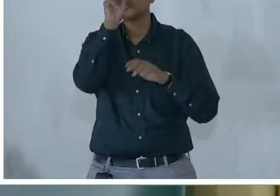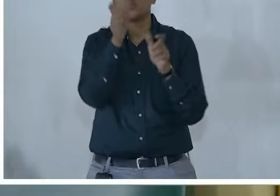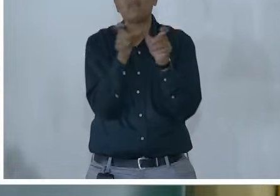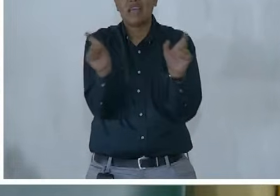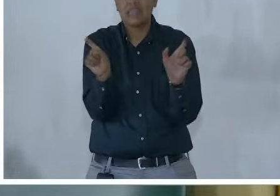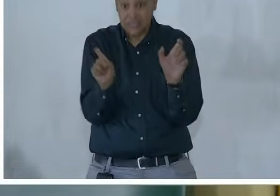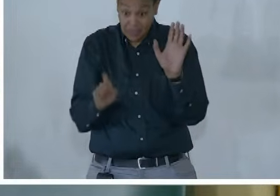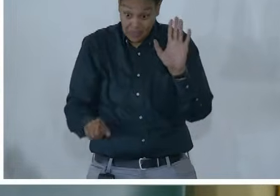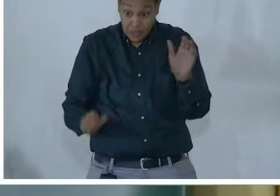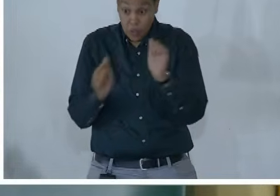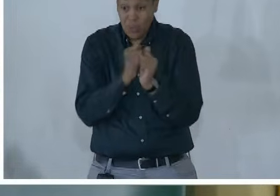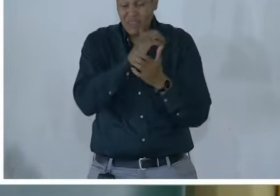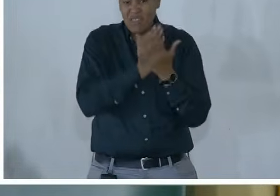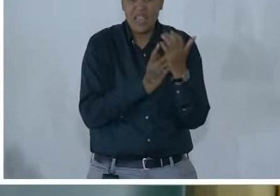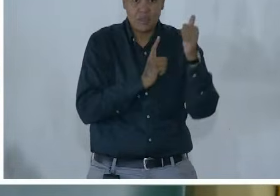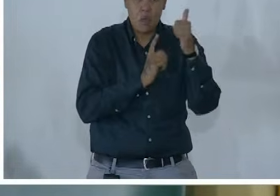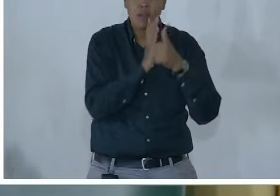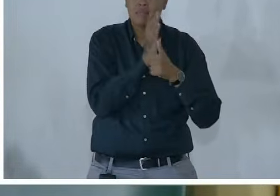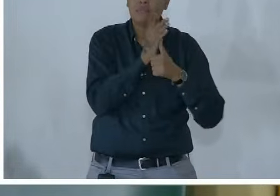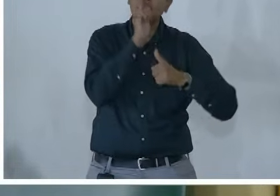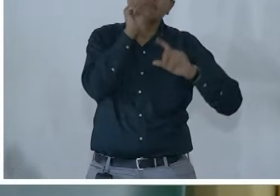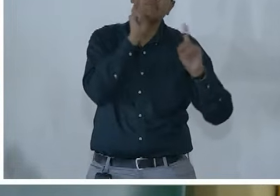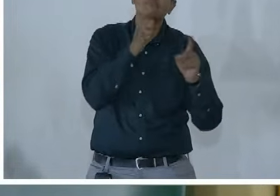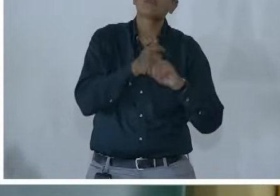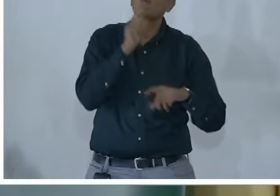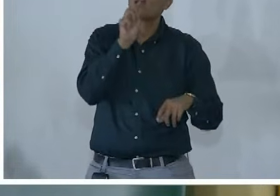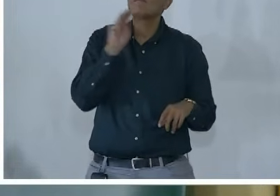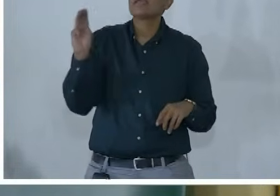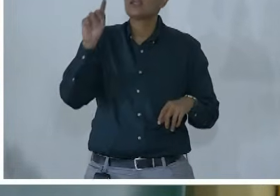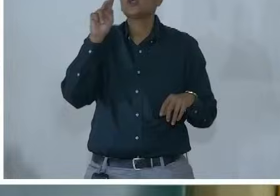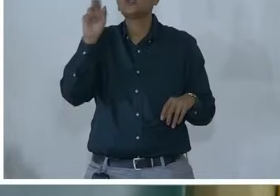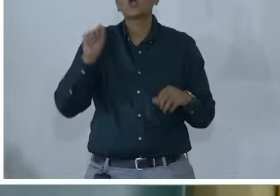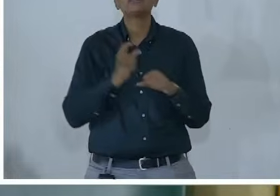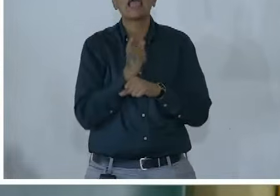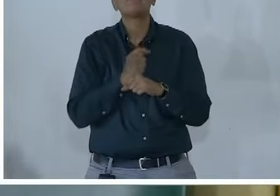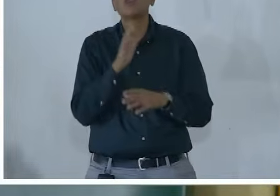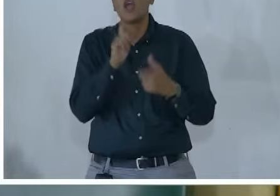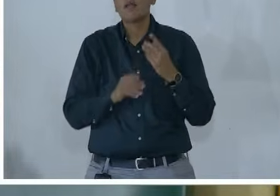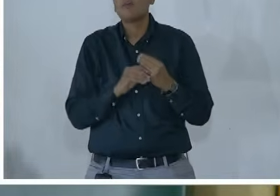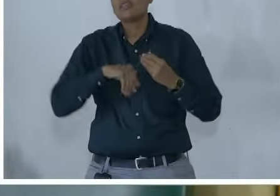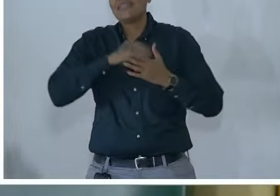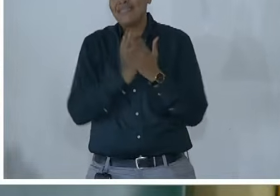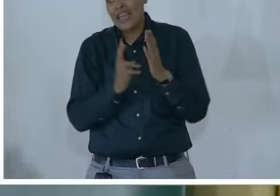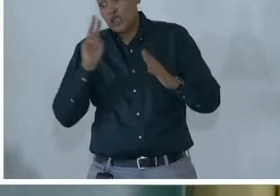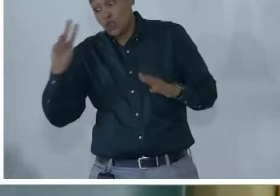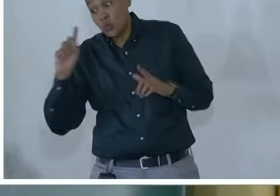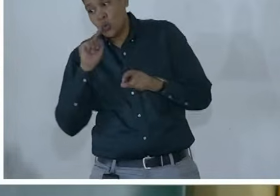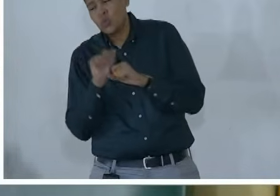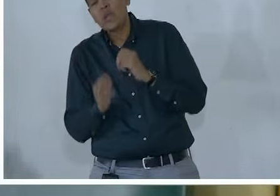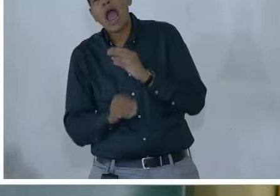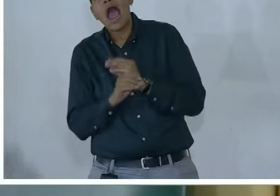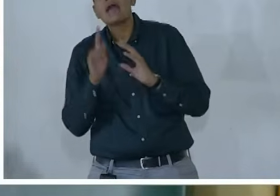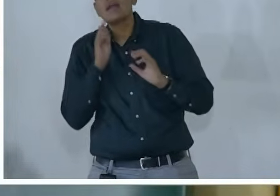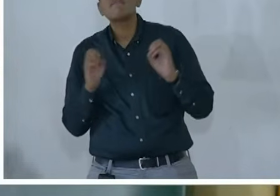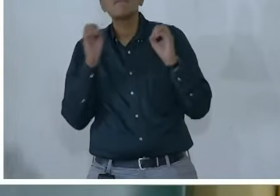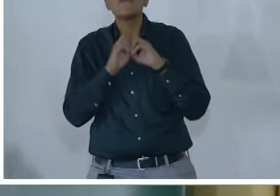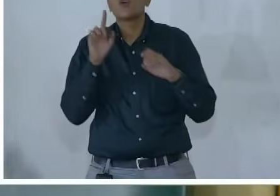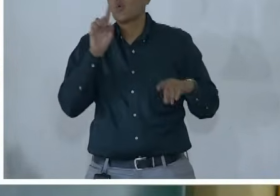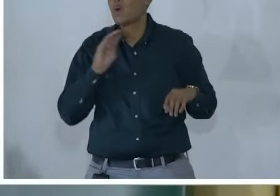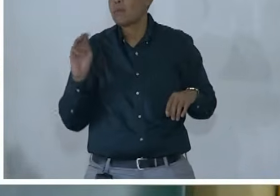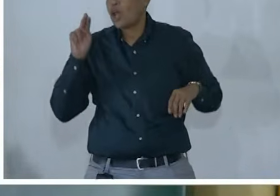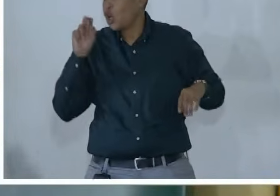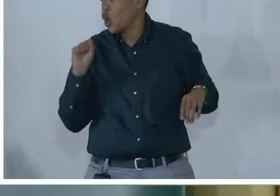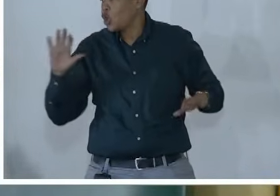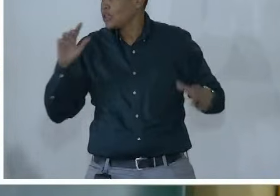phases, with phase 1 targeting 1 million tons per year and phase 2 adding a further 1 million